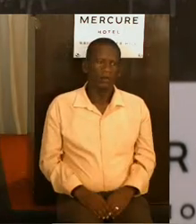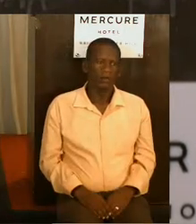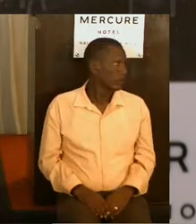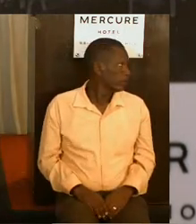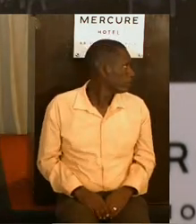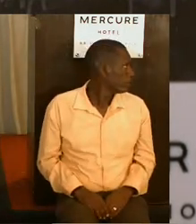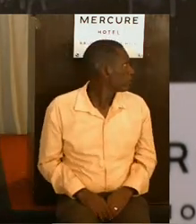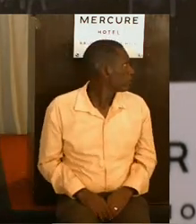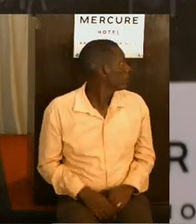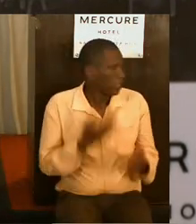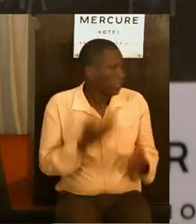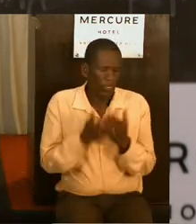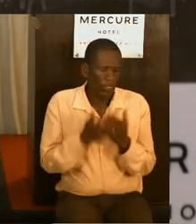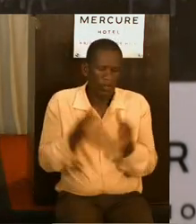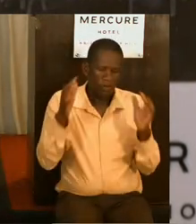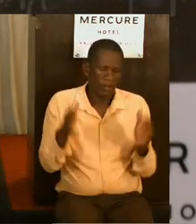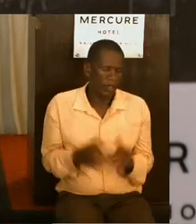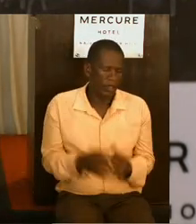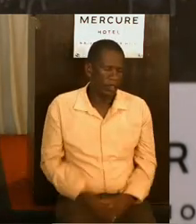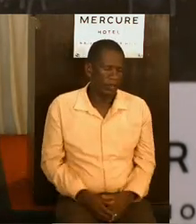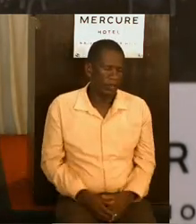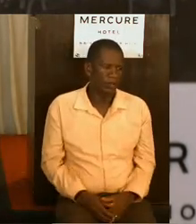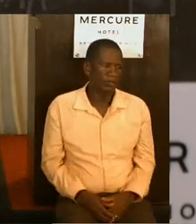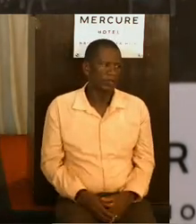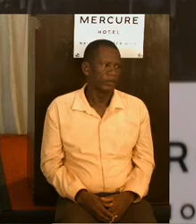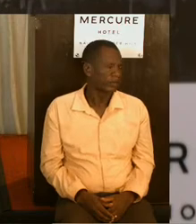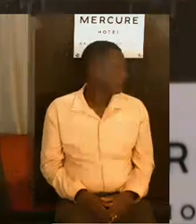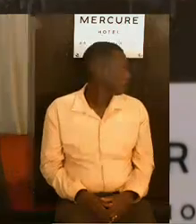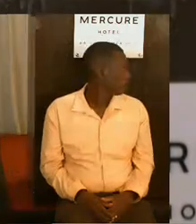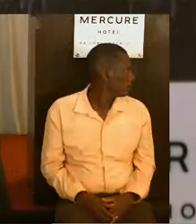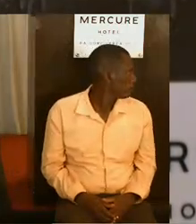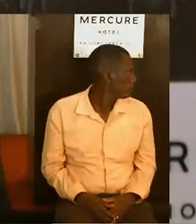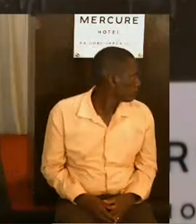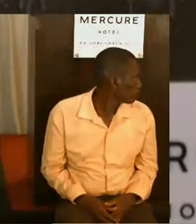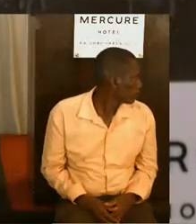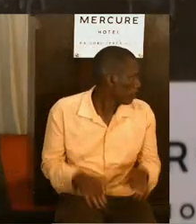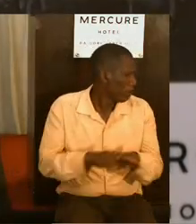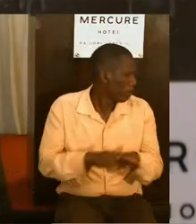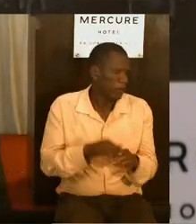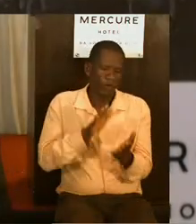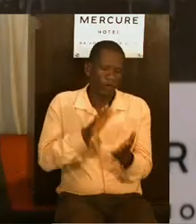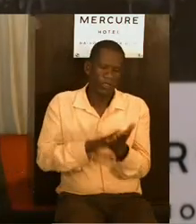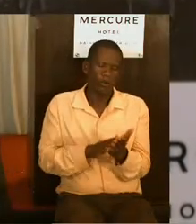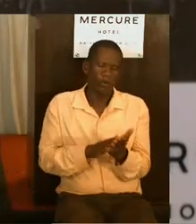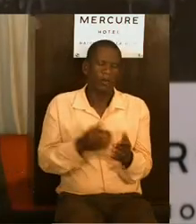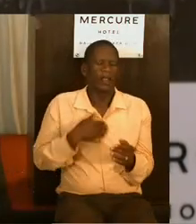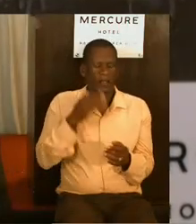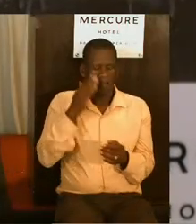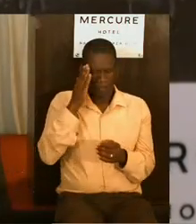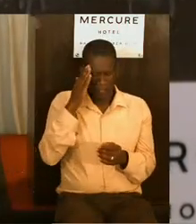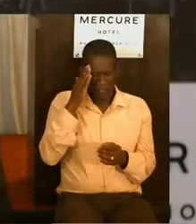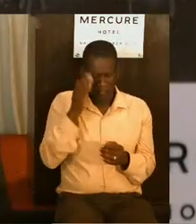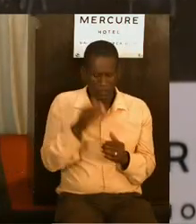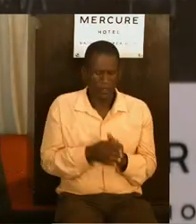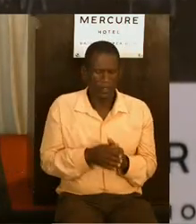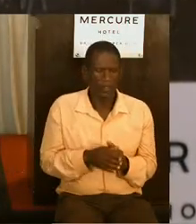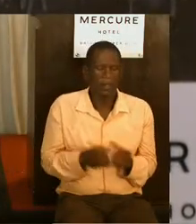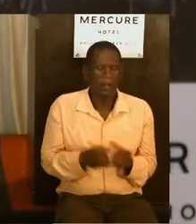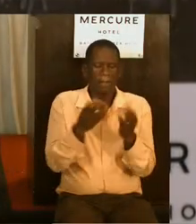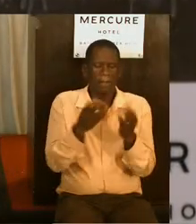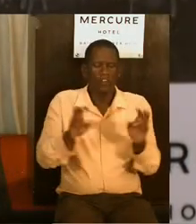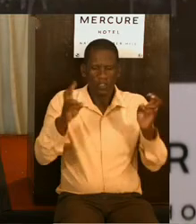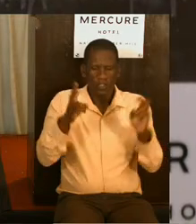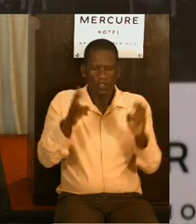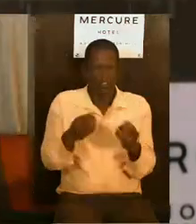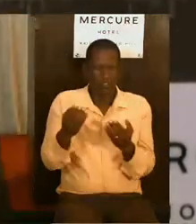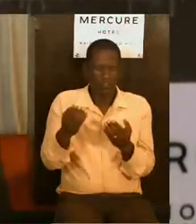thank you very much members for the comments I think most of